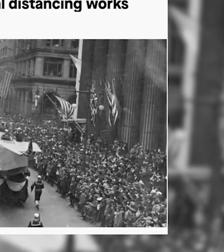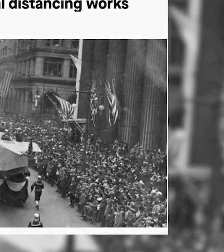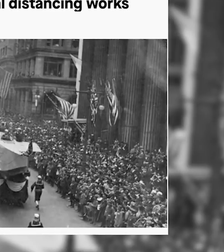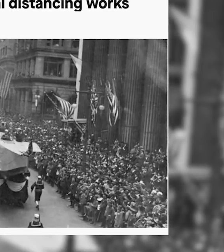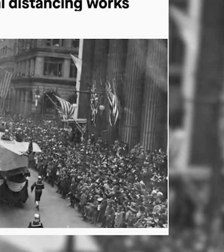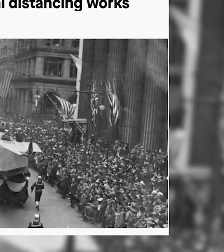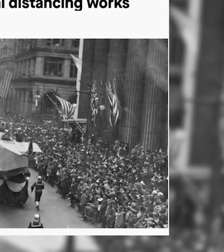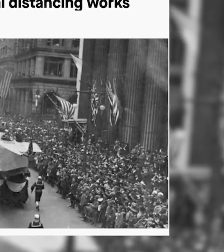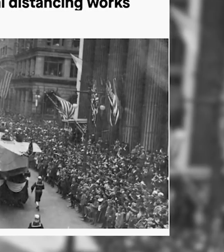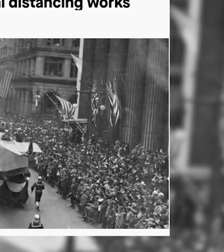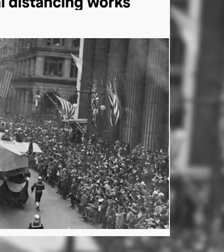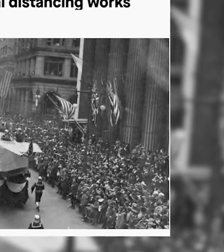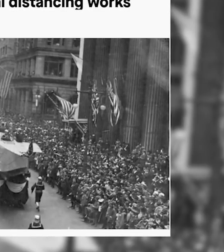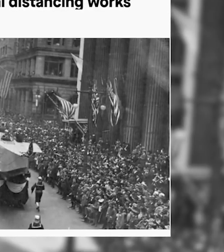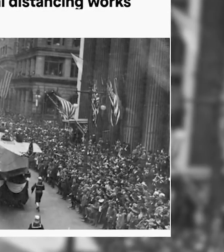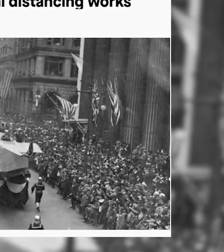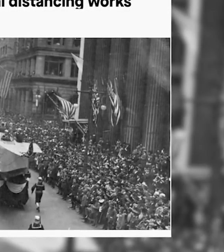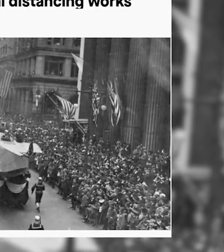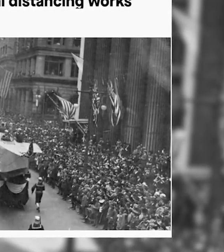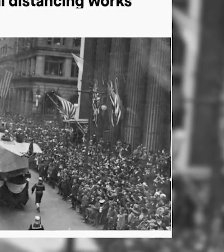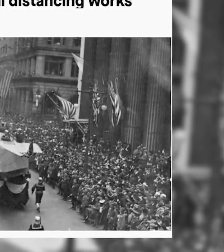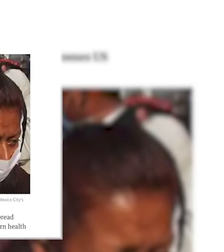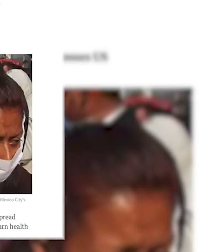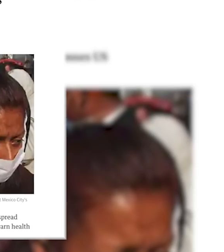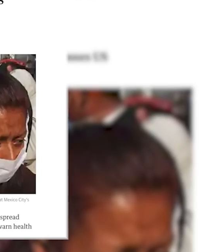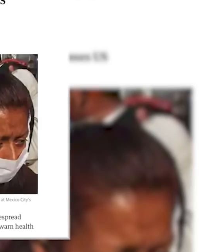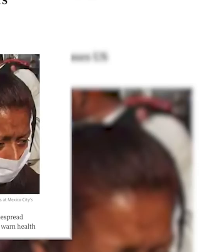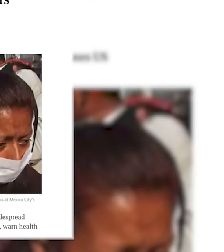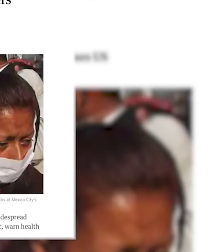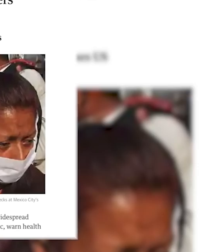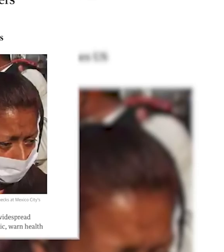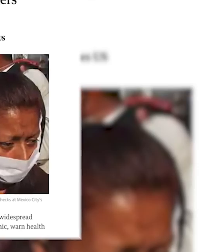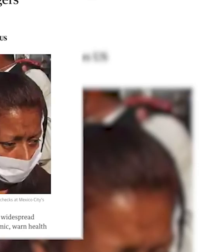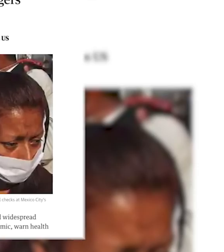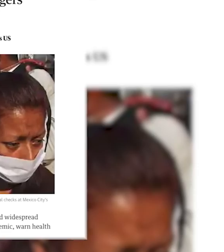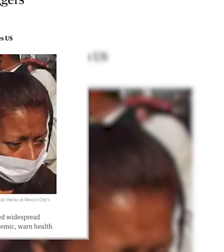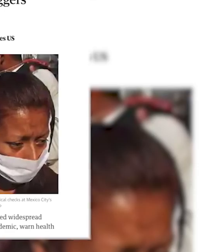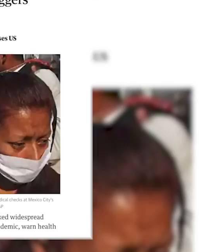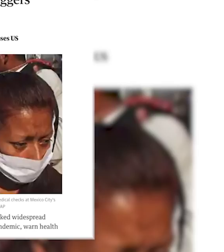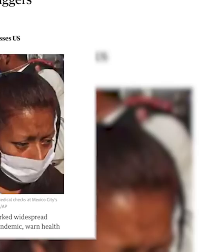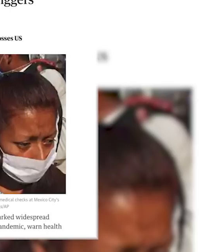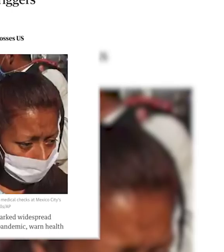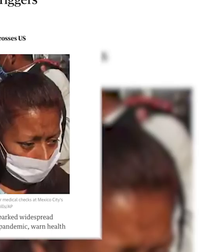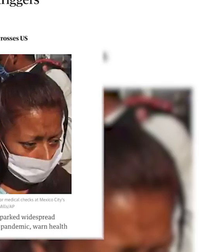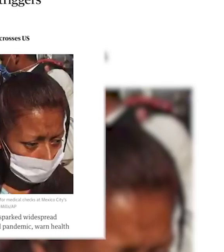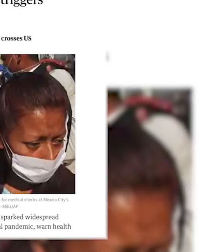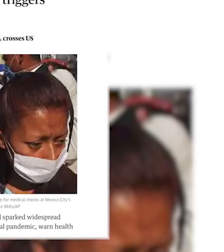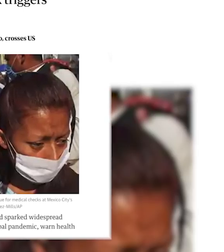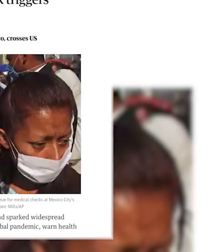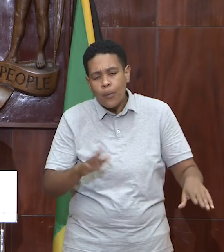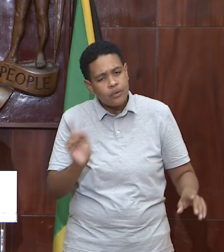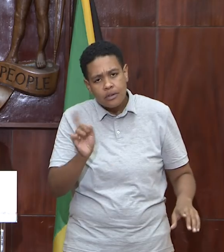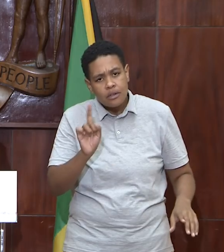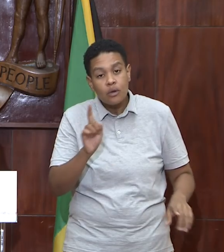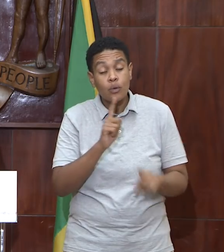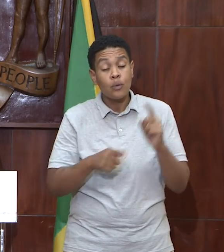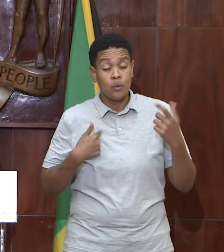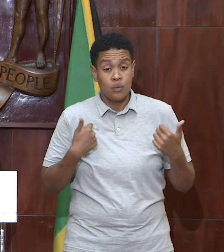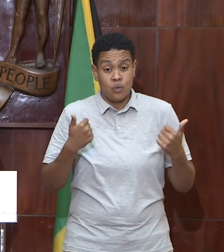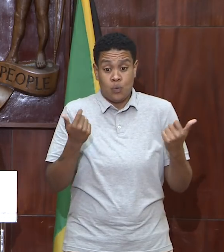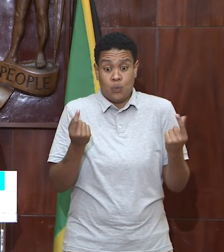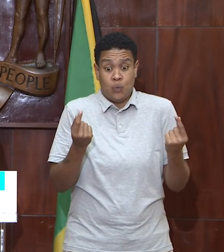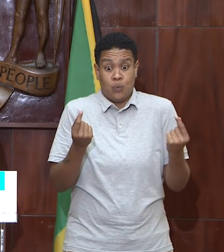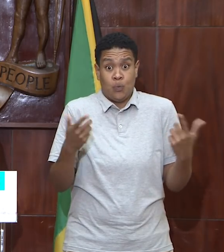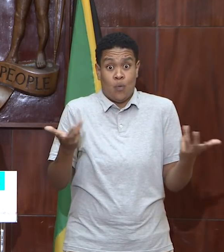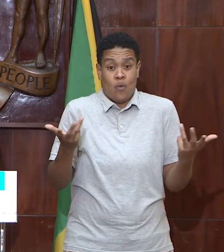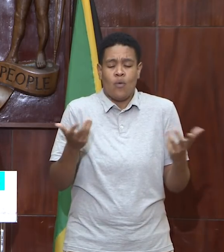during both the Spanish flu pandemic of 1918 and in Mexico City during the 2009 flu pandemic. What we are trying to